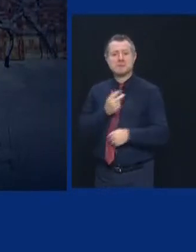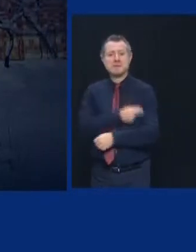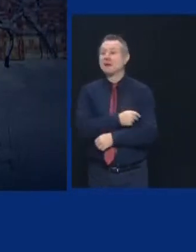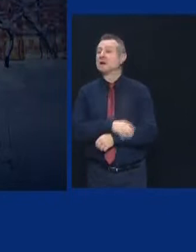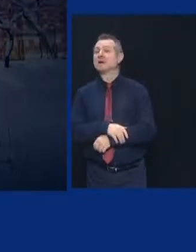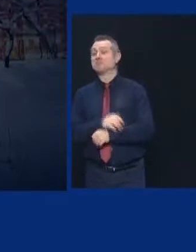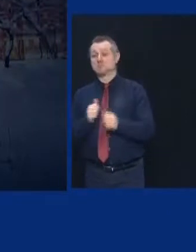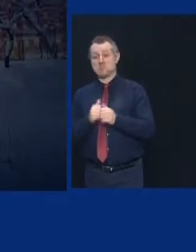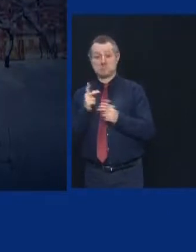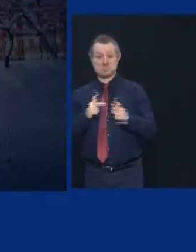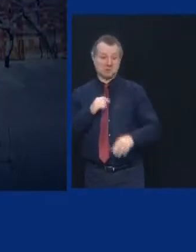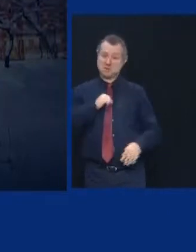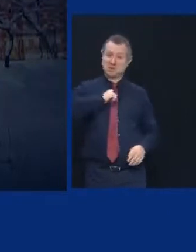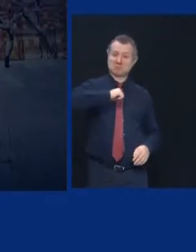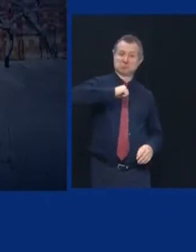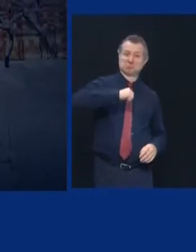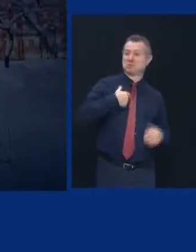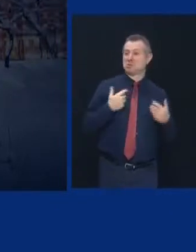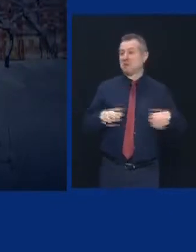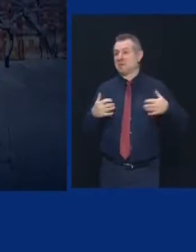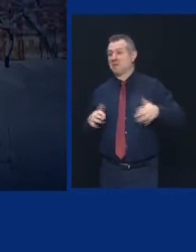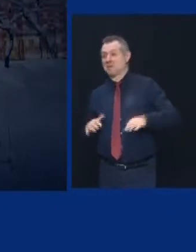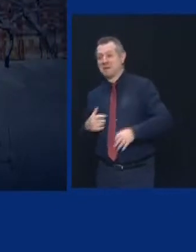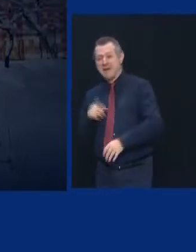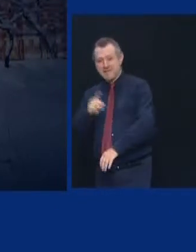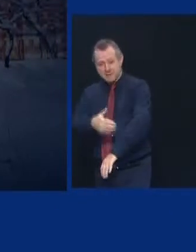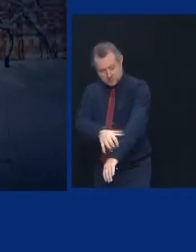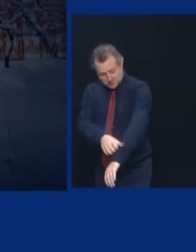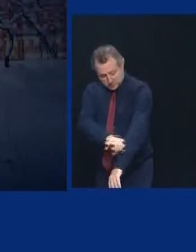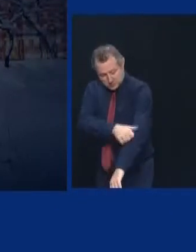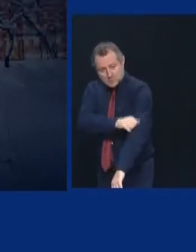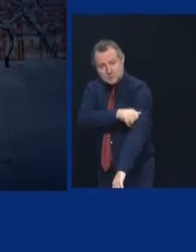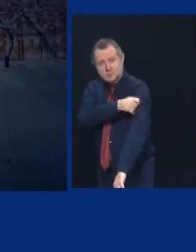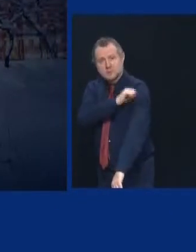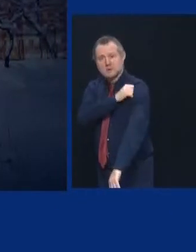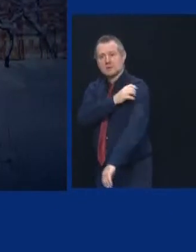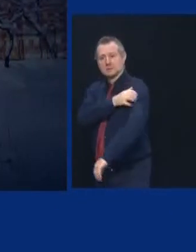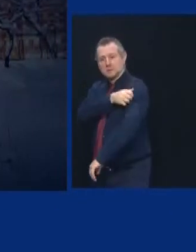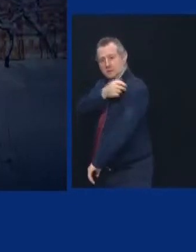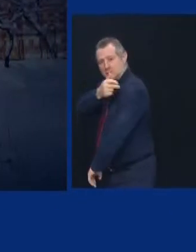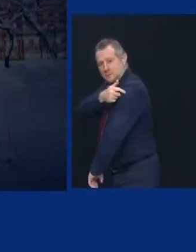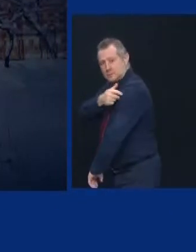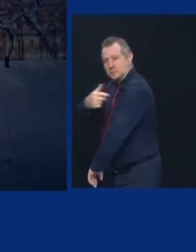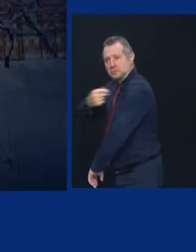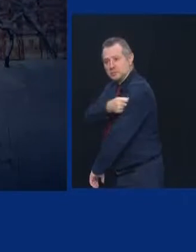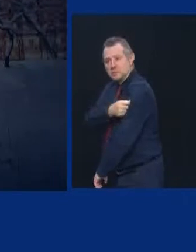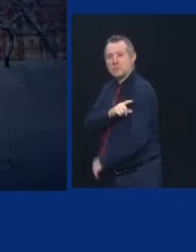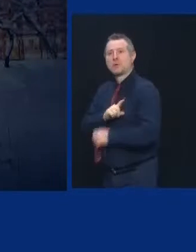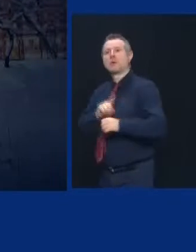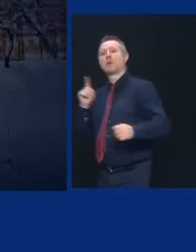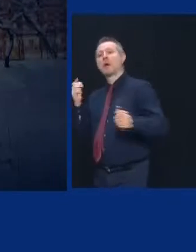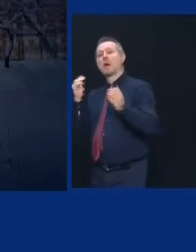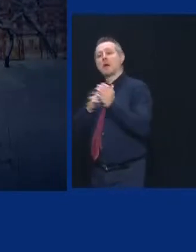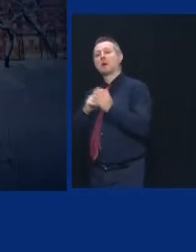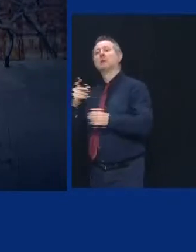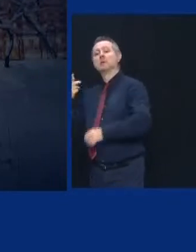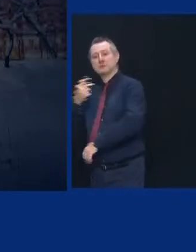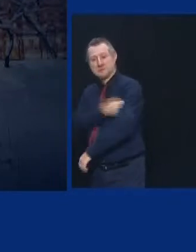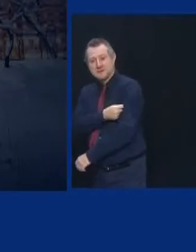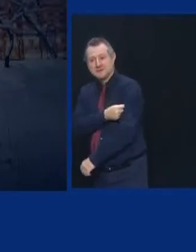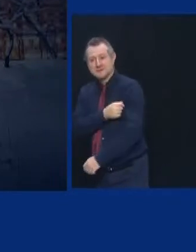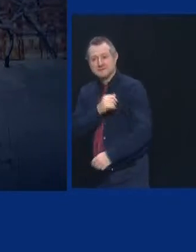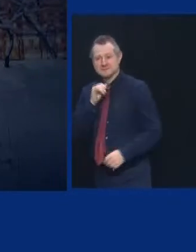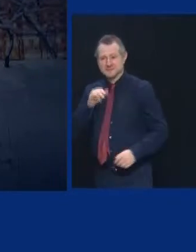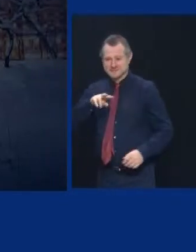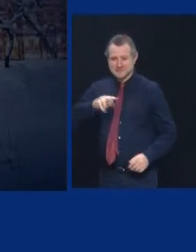skepticism, roll up your sleeve, I have to give you a shot, then you have to come back in 21 days and you have to get a second shot. This is going to be